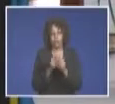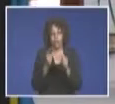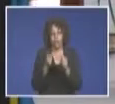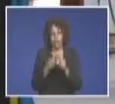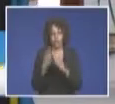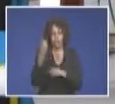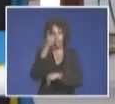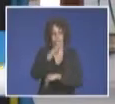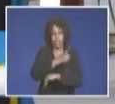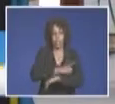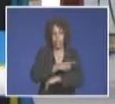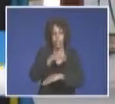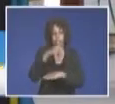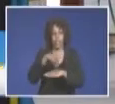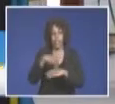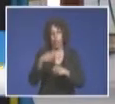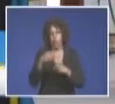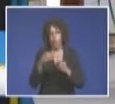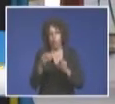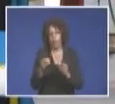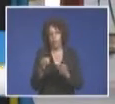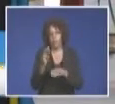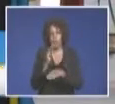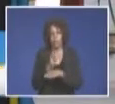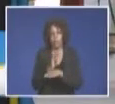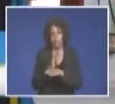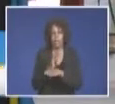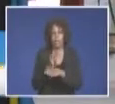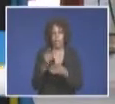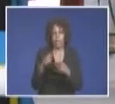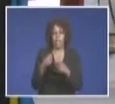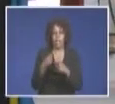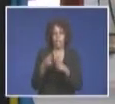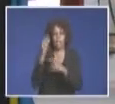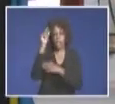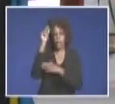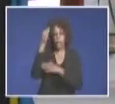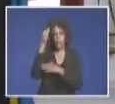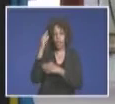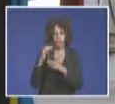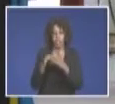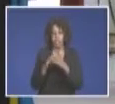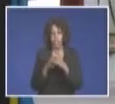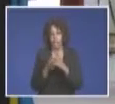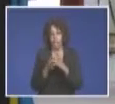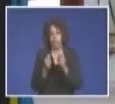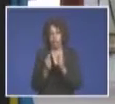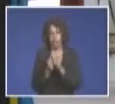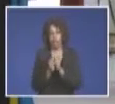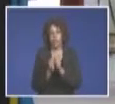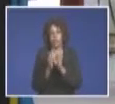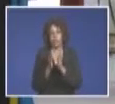office as a minister of the then government, she began with prayer